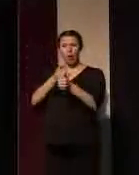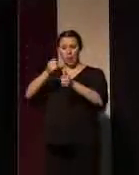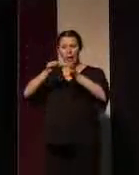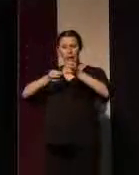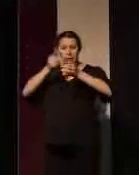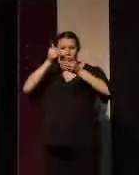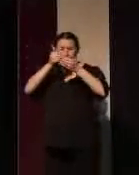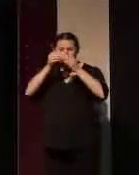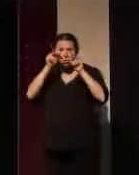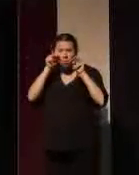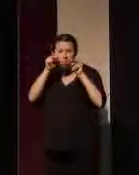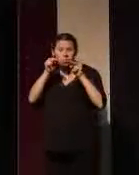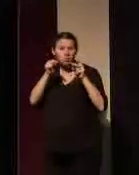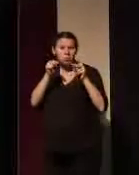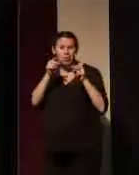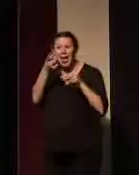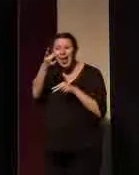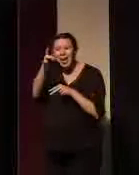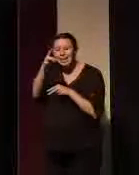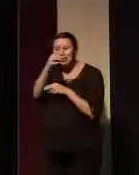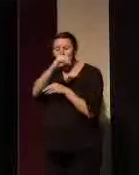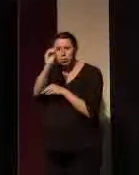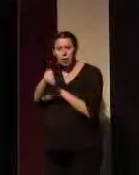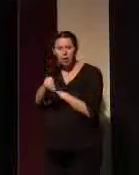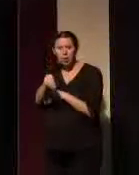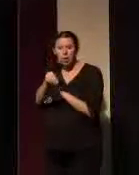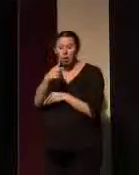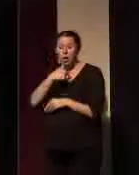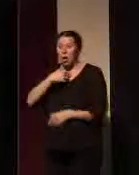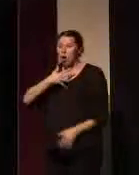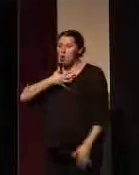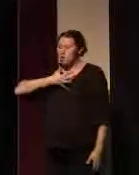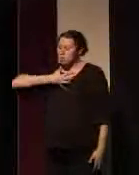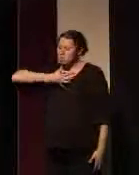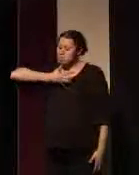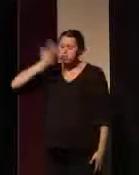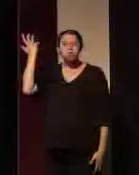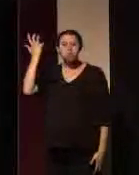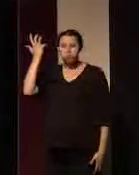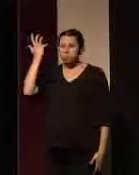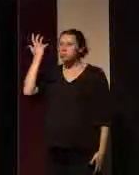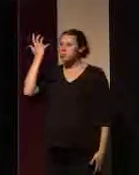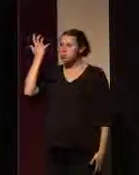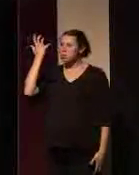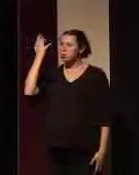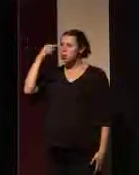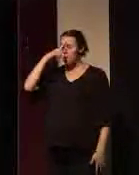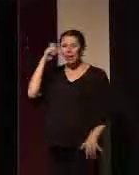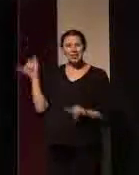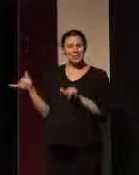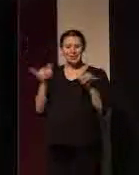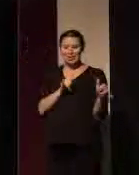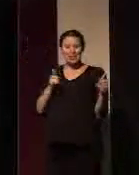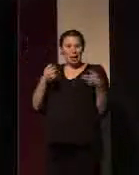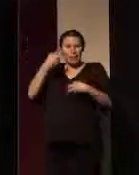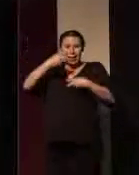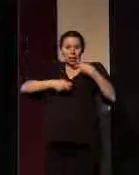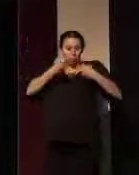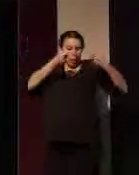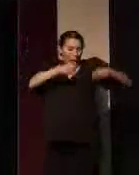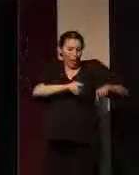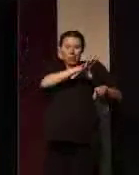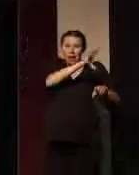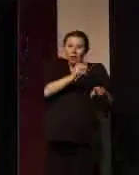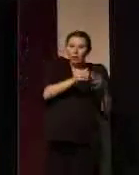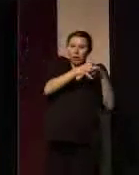closely. And that infuriated me, because the same issues that are occurring in the African